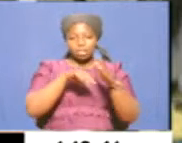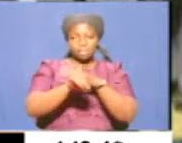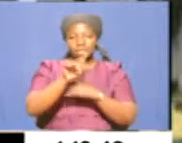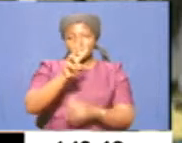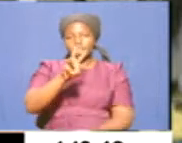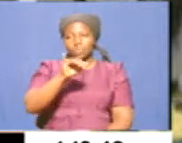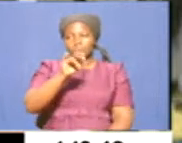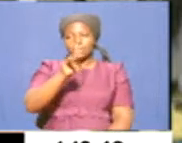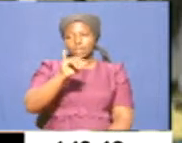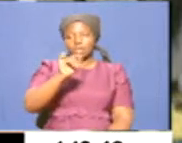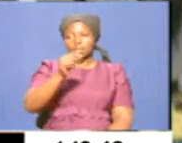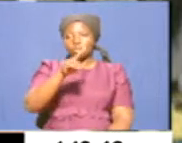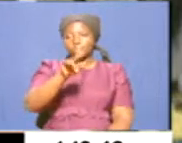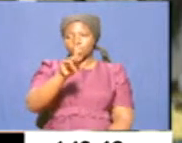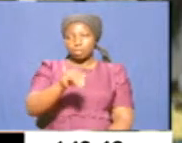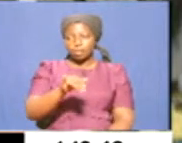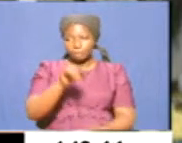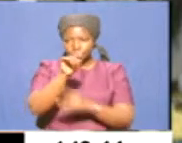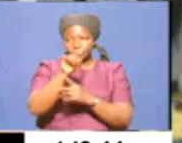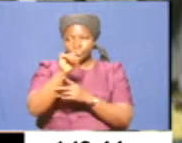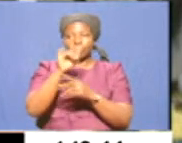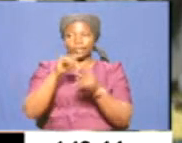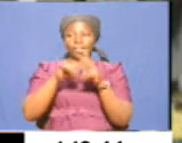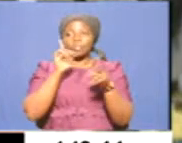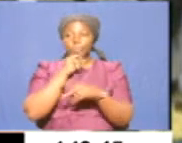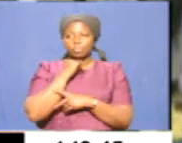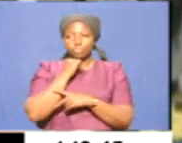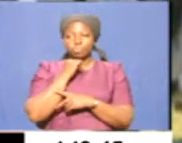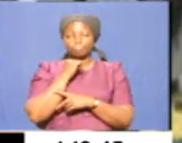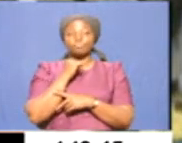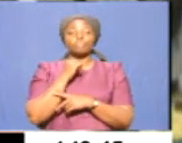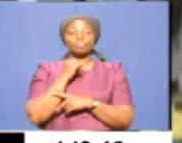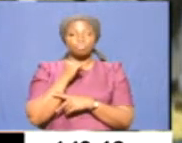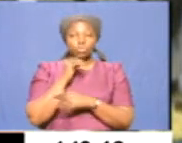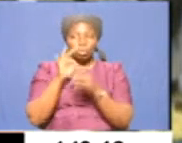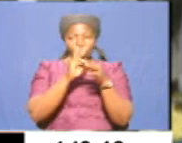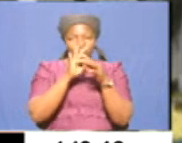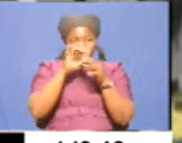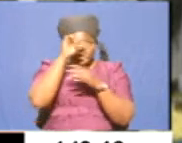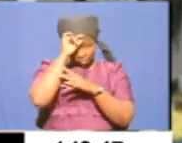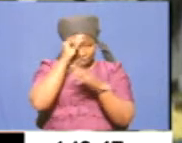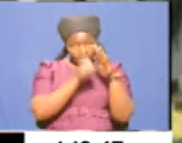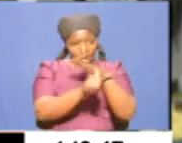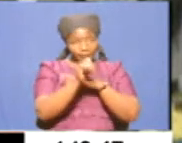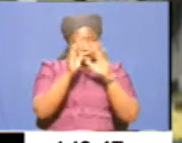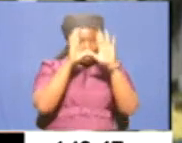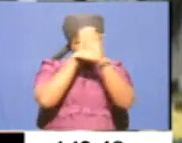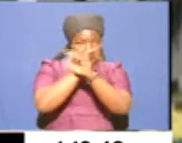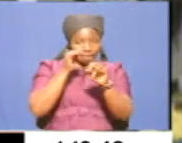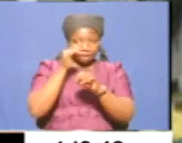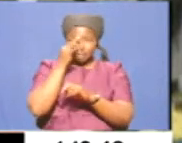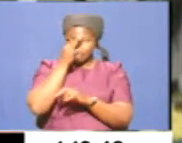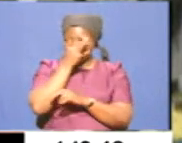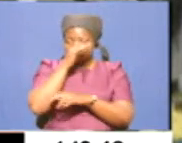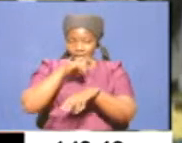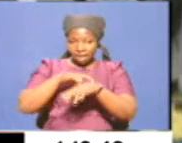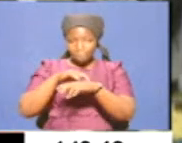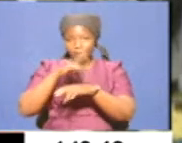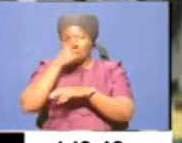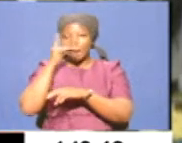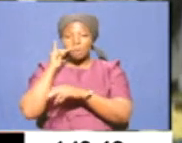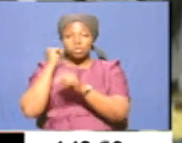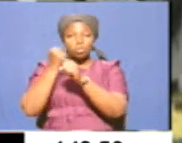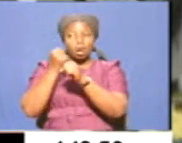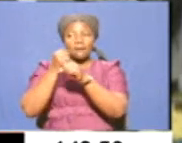The scheme was started by the Grand Coalition government under President Mwai Kibaki when he was the vice president. That project, the